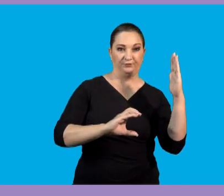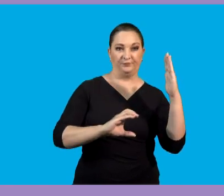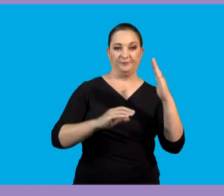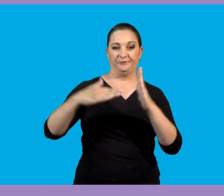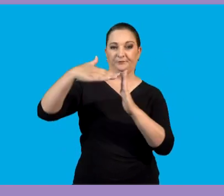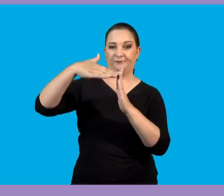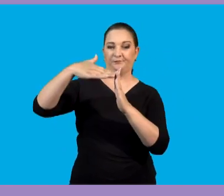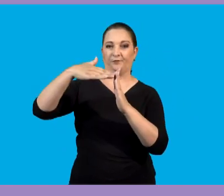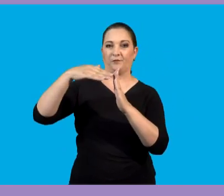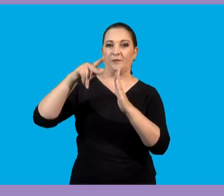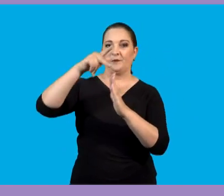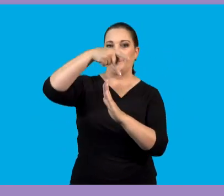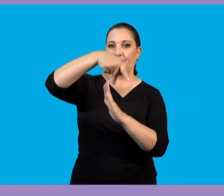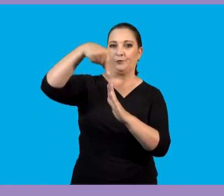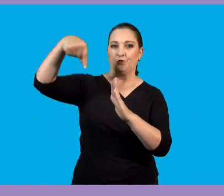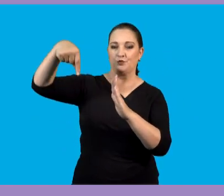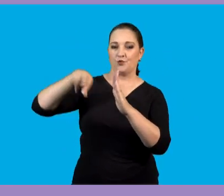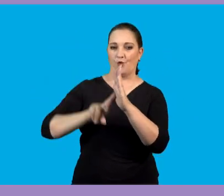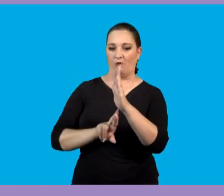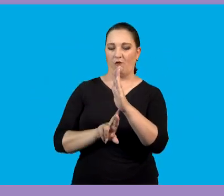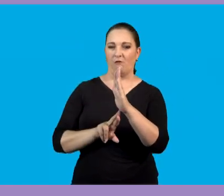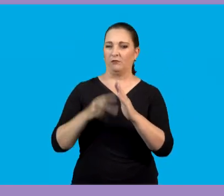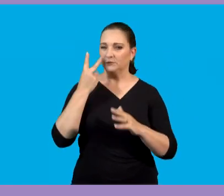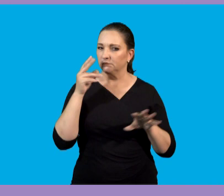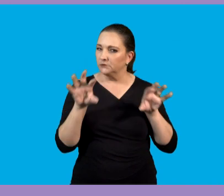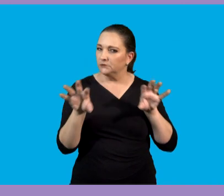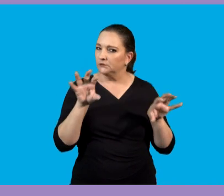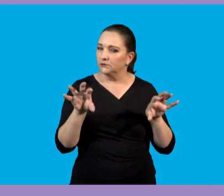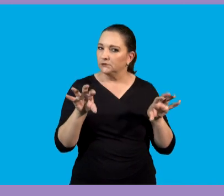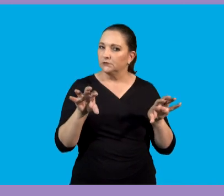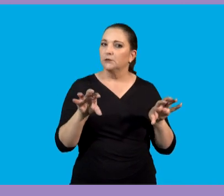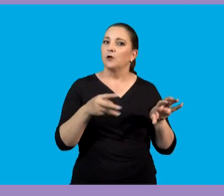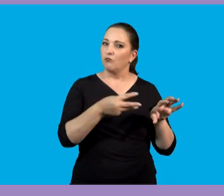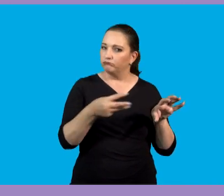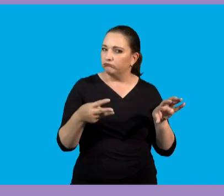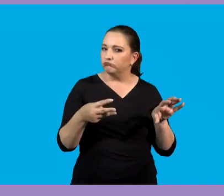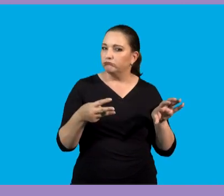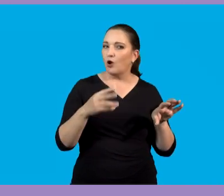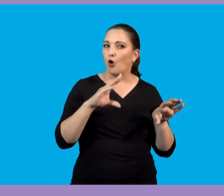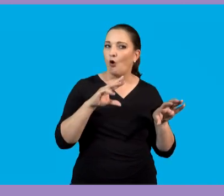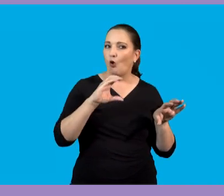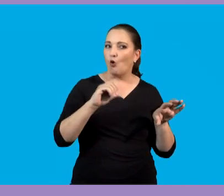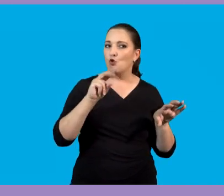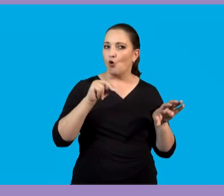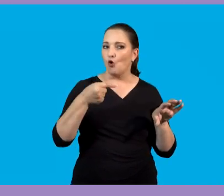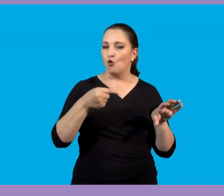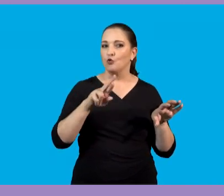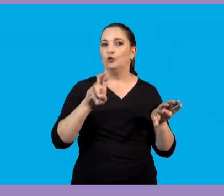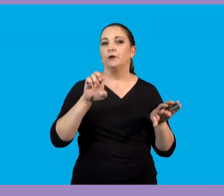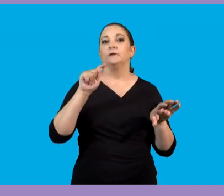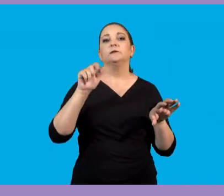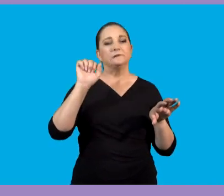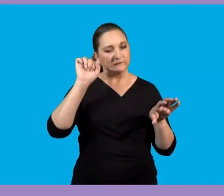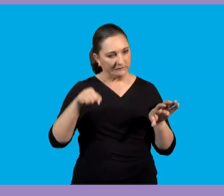triangle PQR. So, are they congruent? Yes, they are, because we can see that firstly, there is